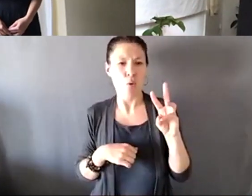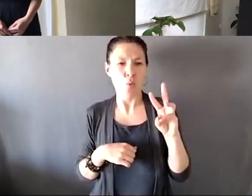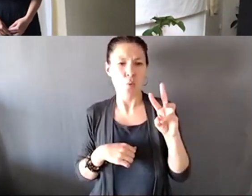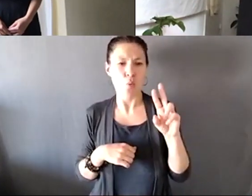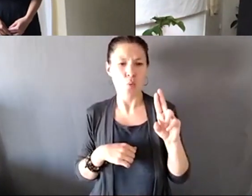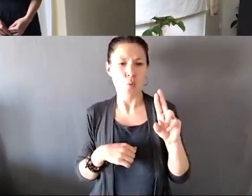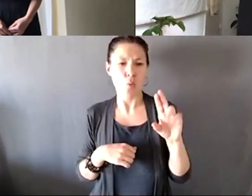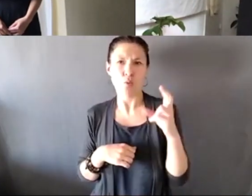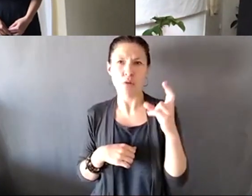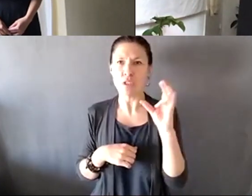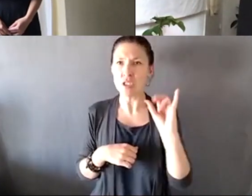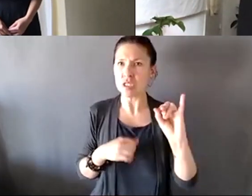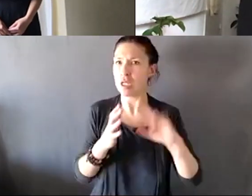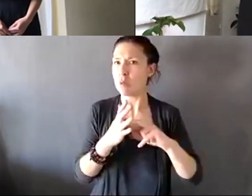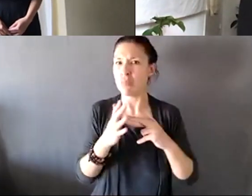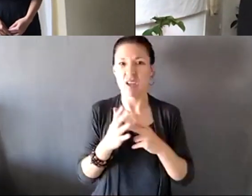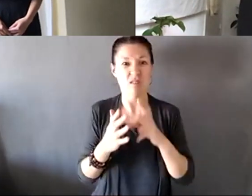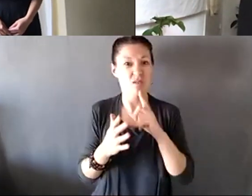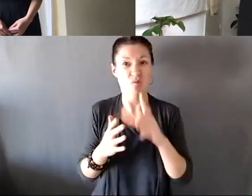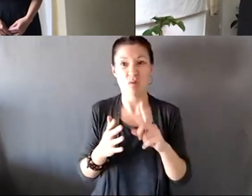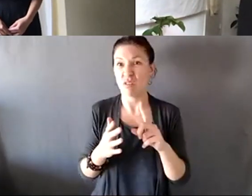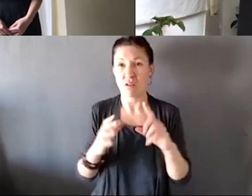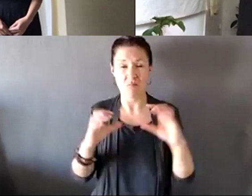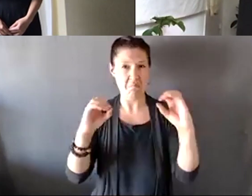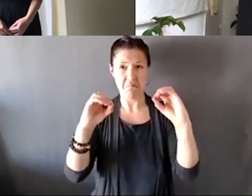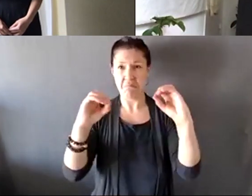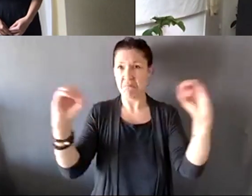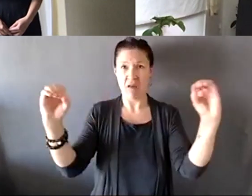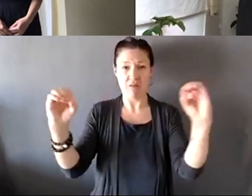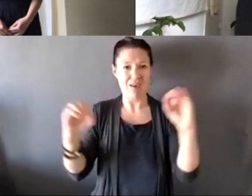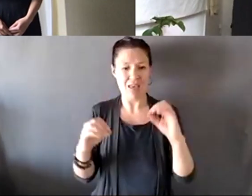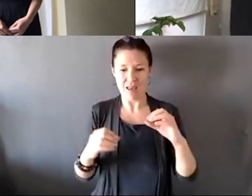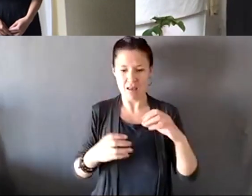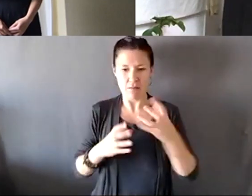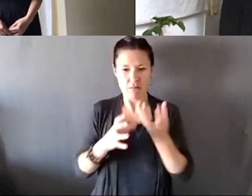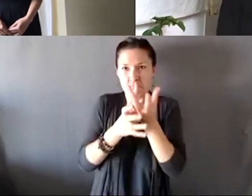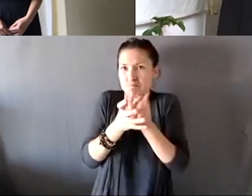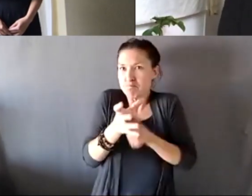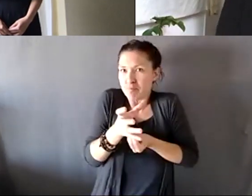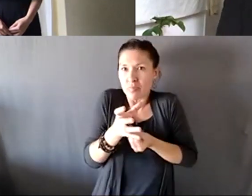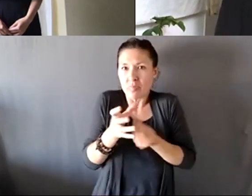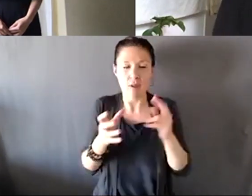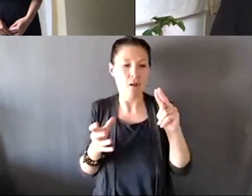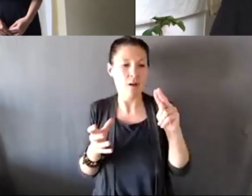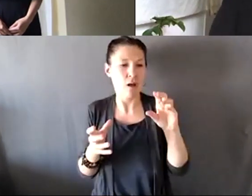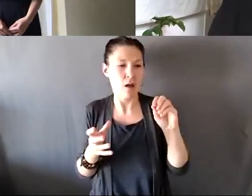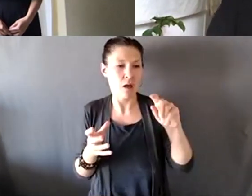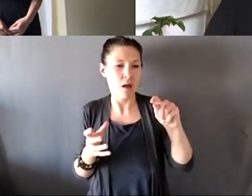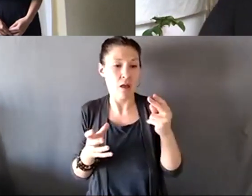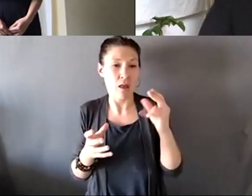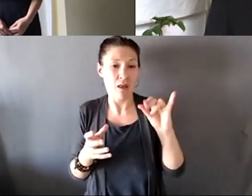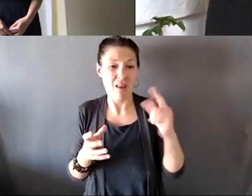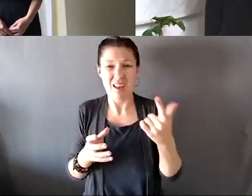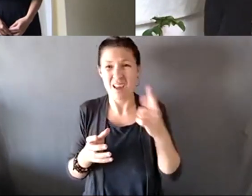primordial nothing. So this is before the Big Bang, before the universe began.